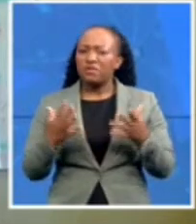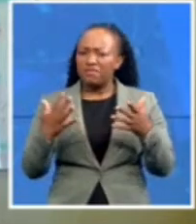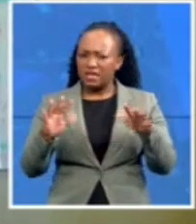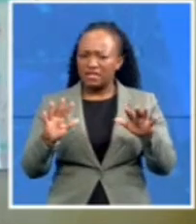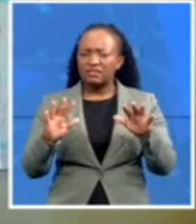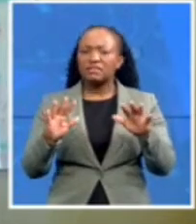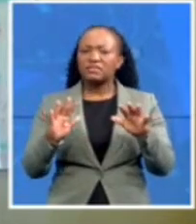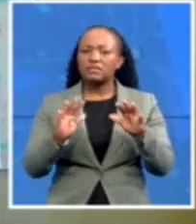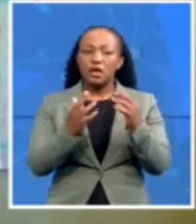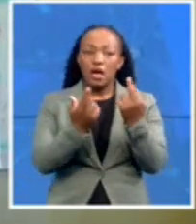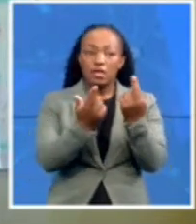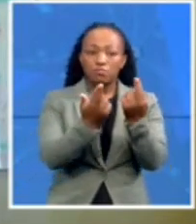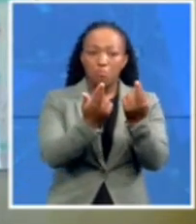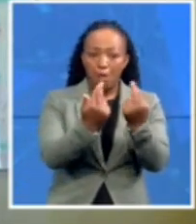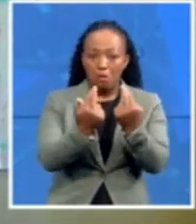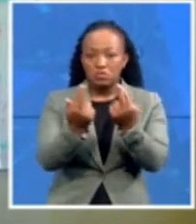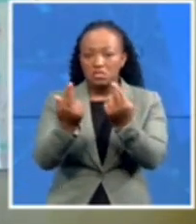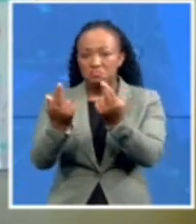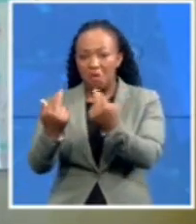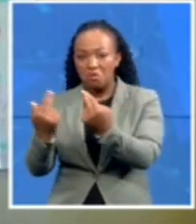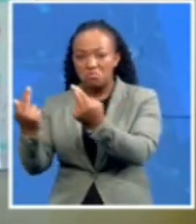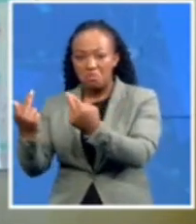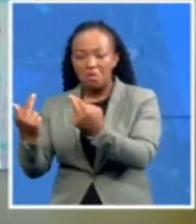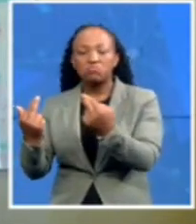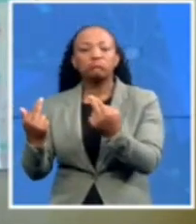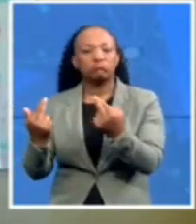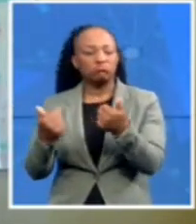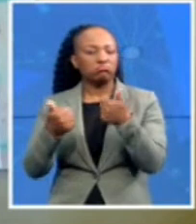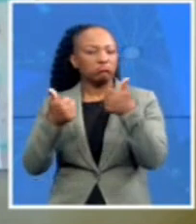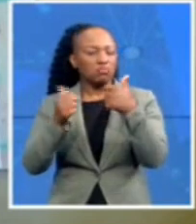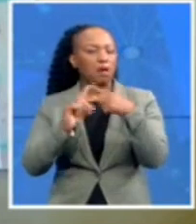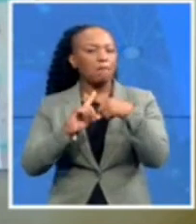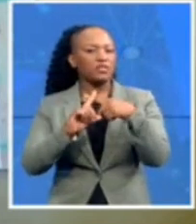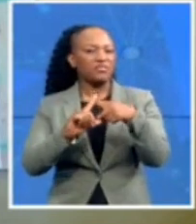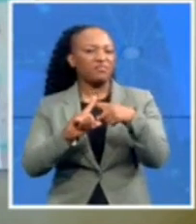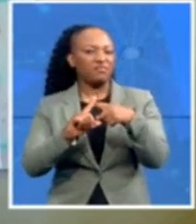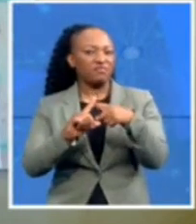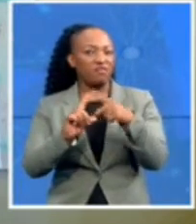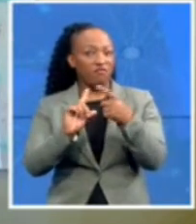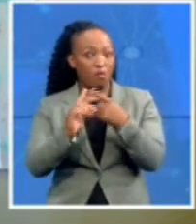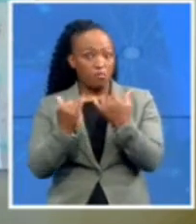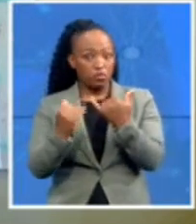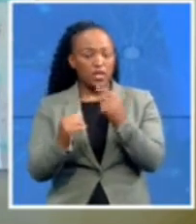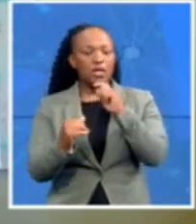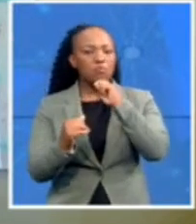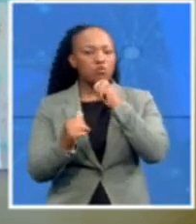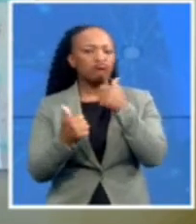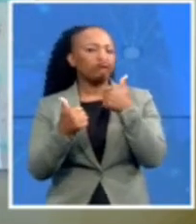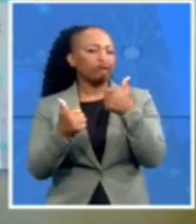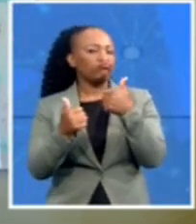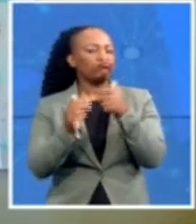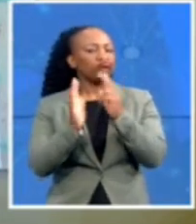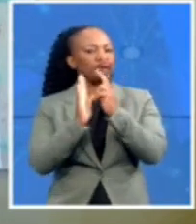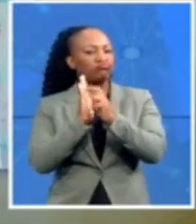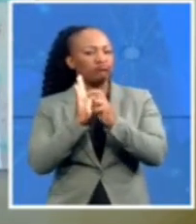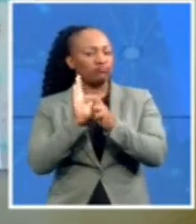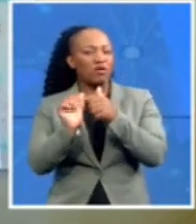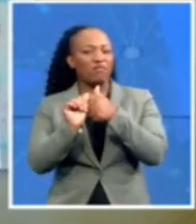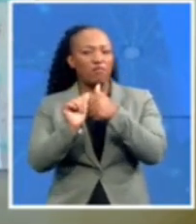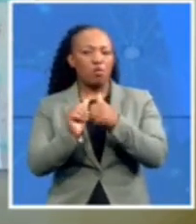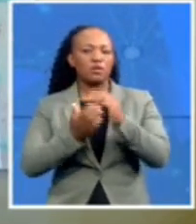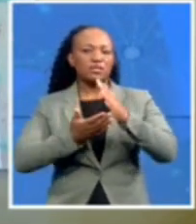As of this morning, some are fully compliant. We do have some that are still citing some technical